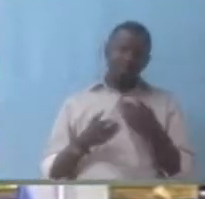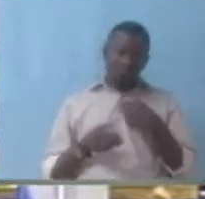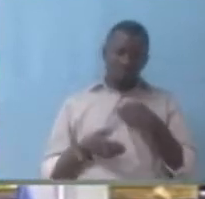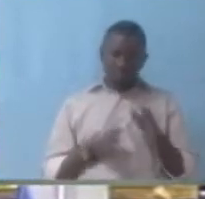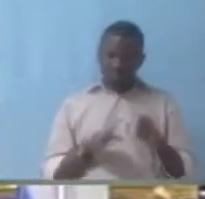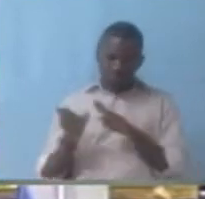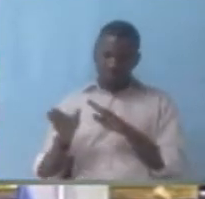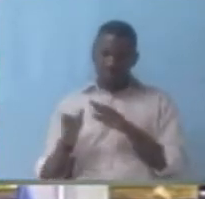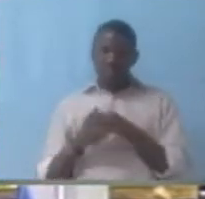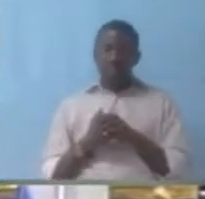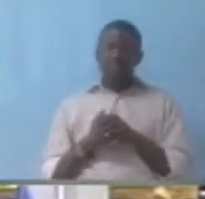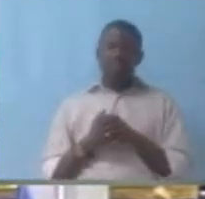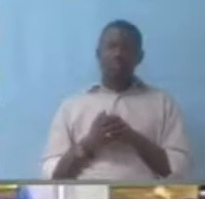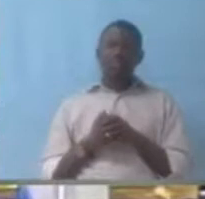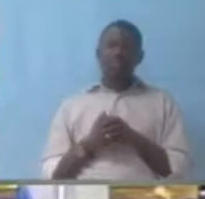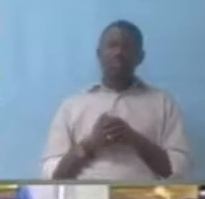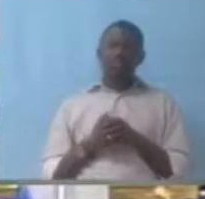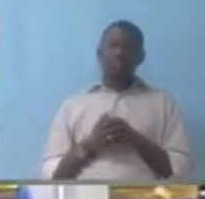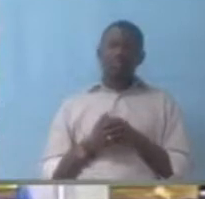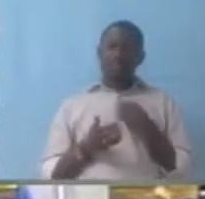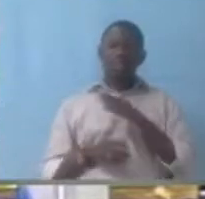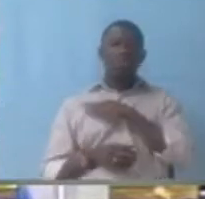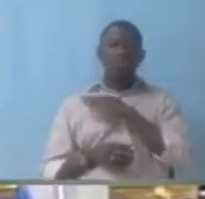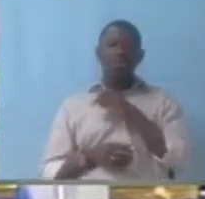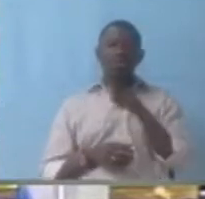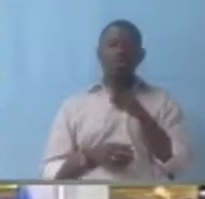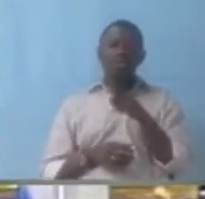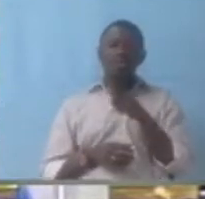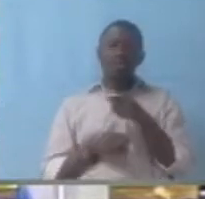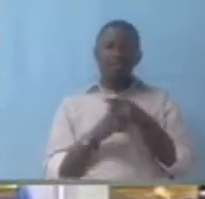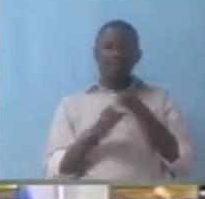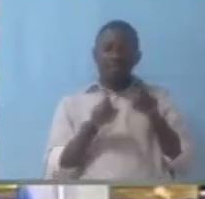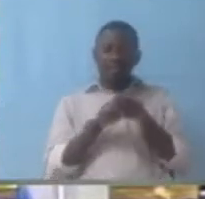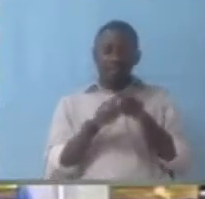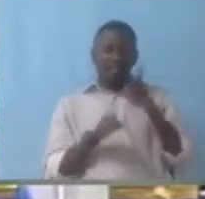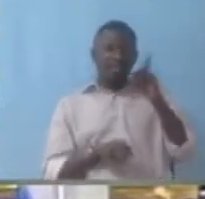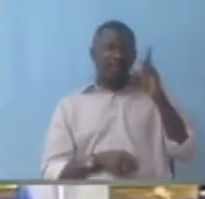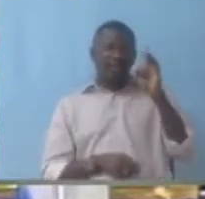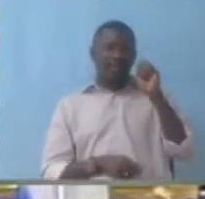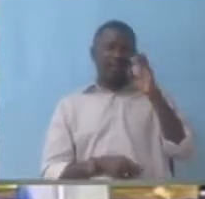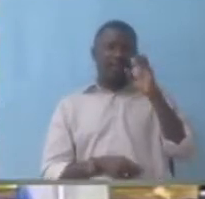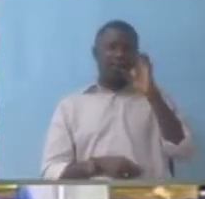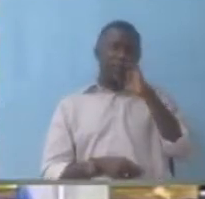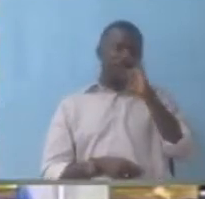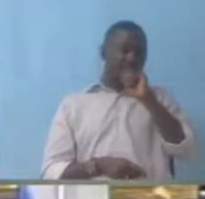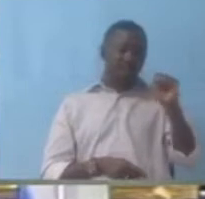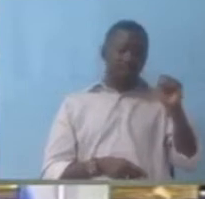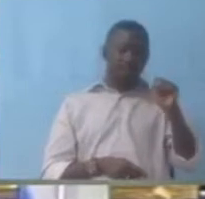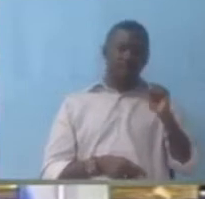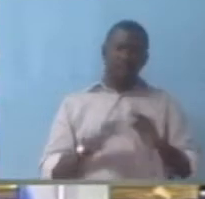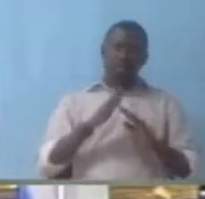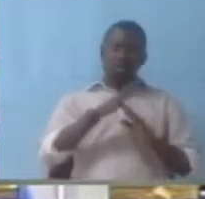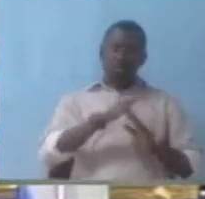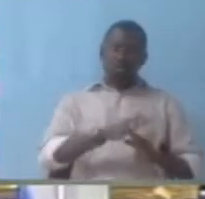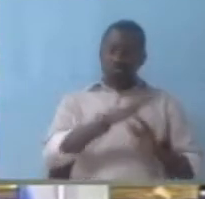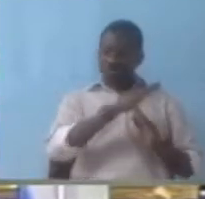for. And it also this particular decree actually suspended a part of the